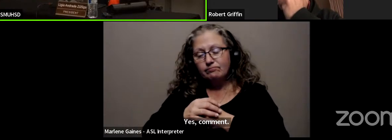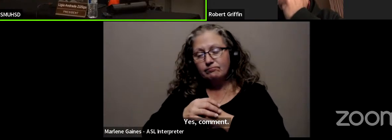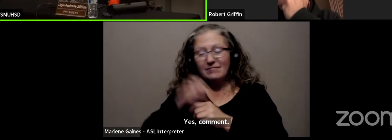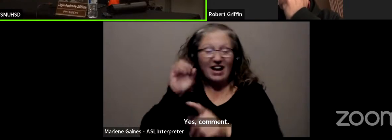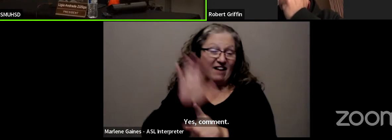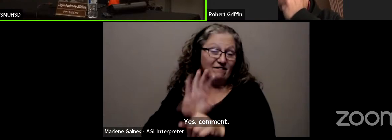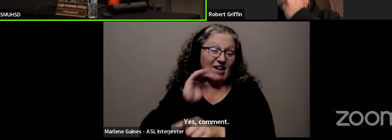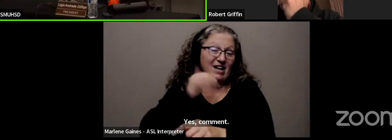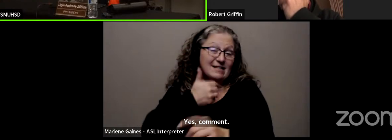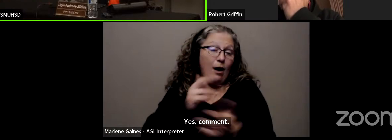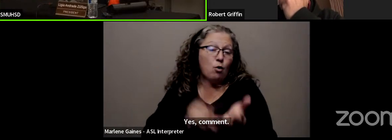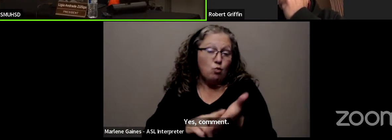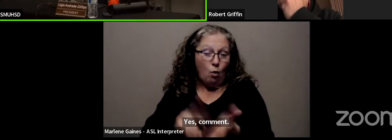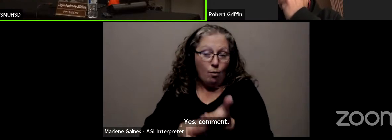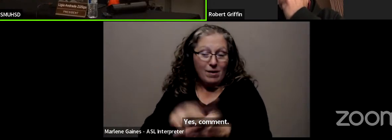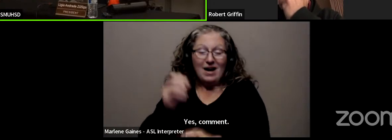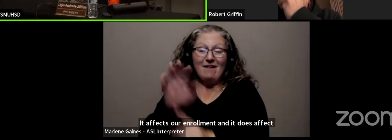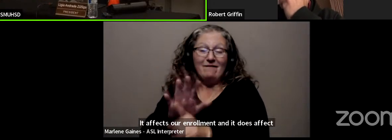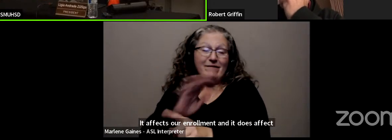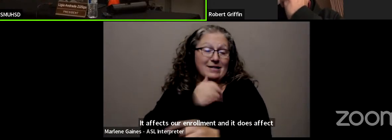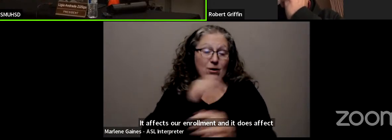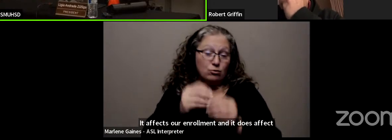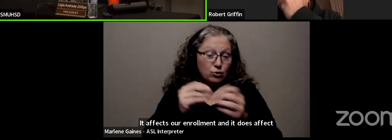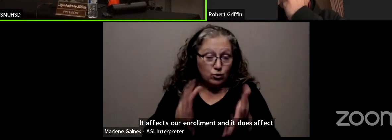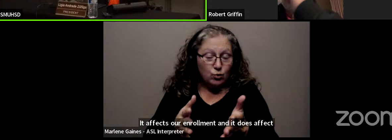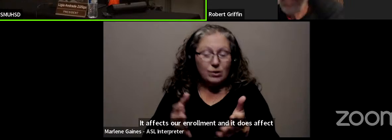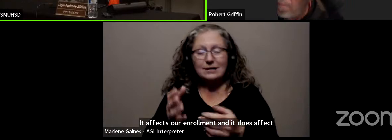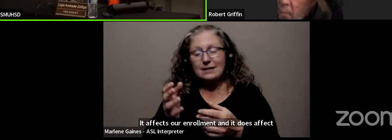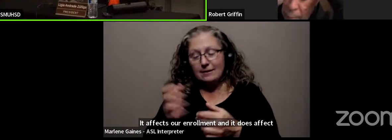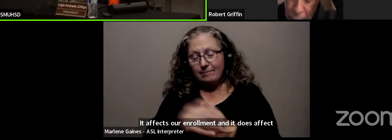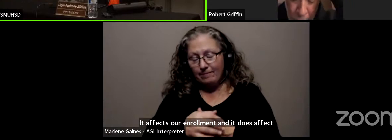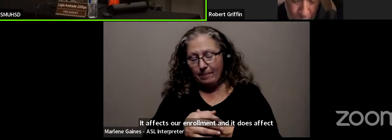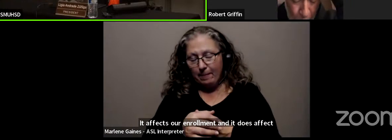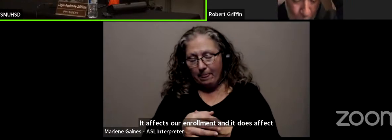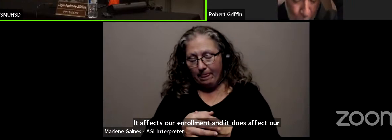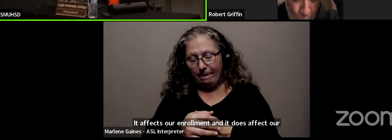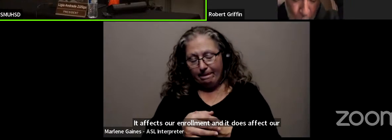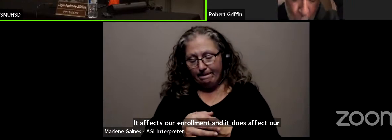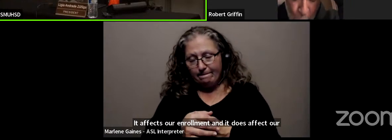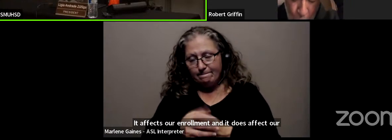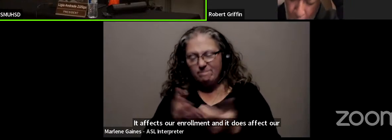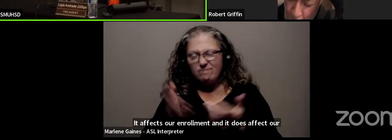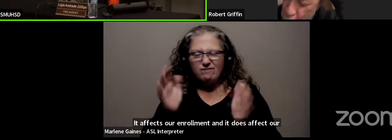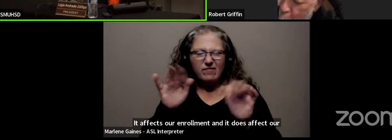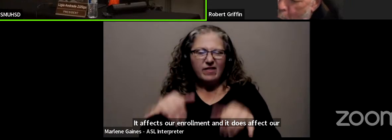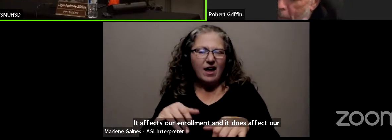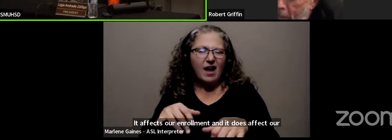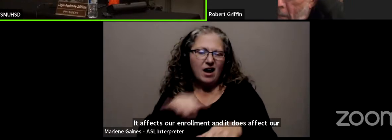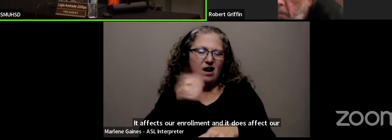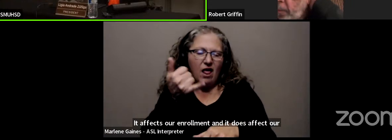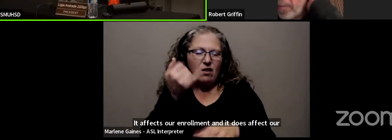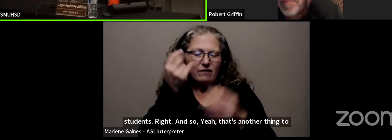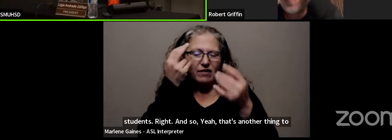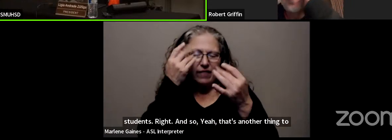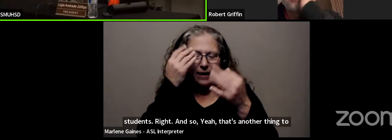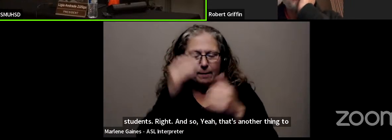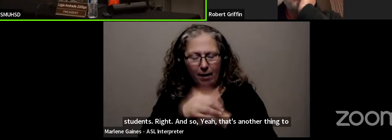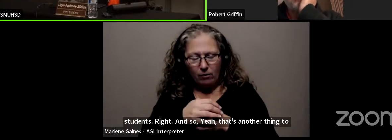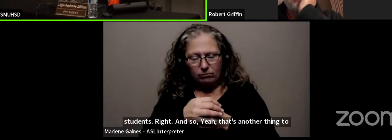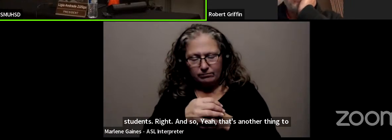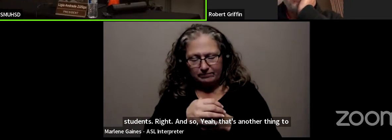enrollment, and it does affect our students. Correct. And so, yeah, that's another thing to consider.